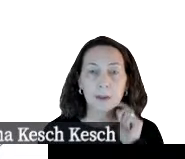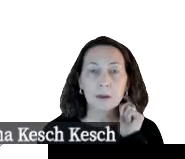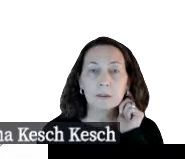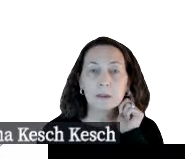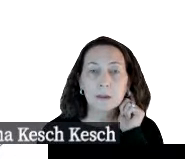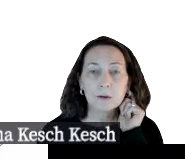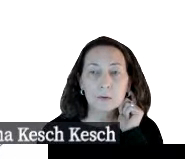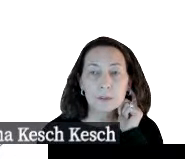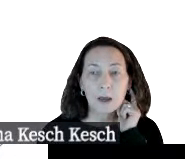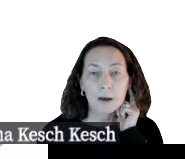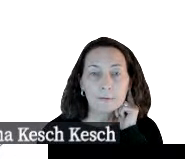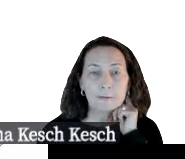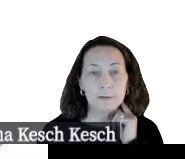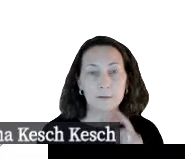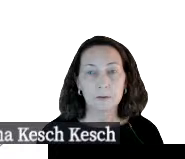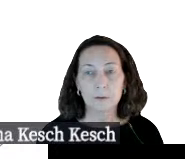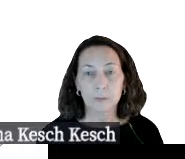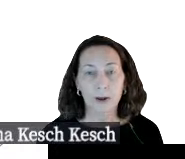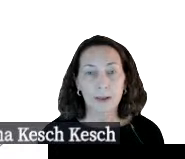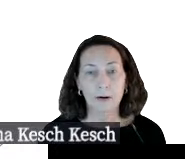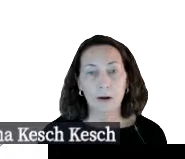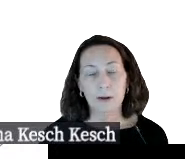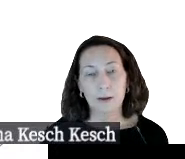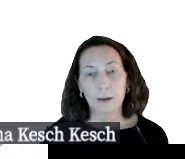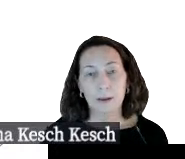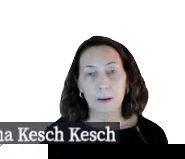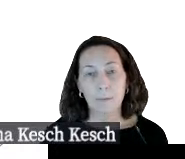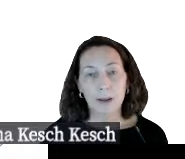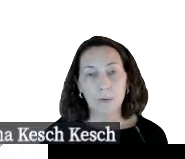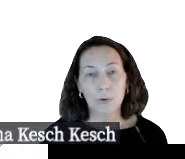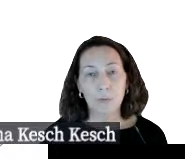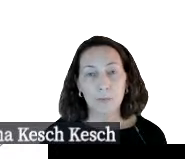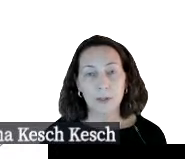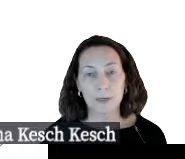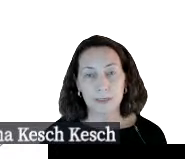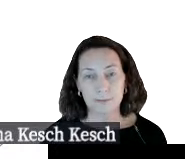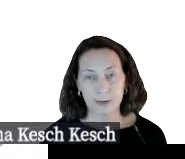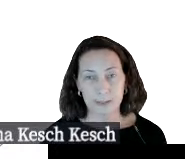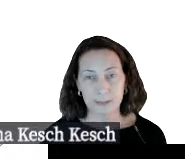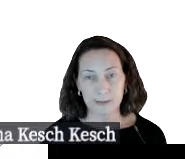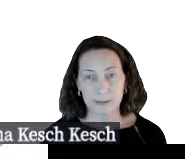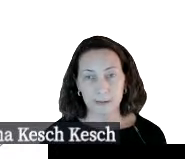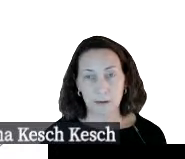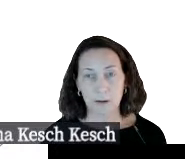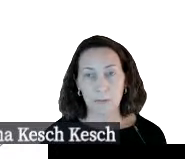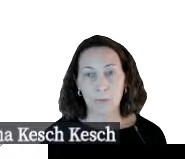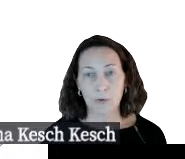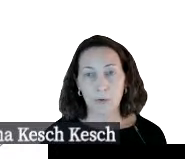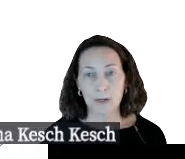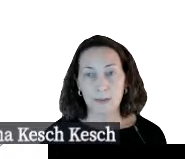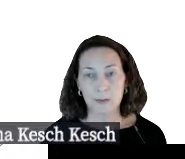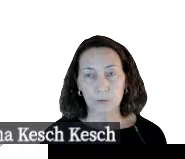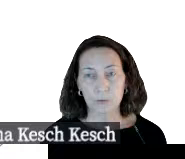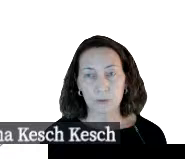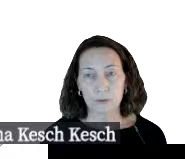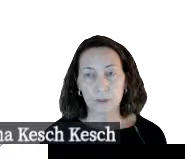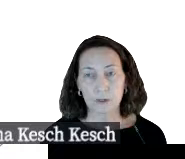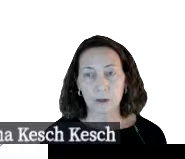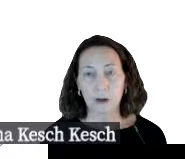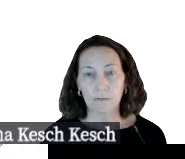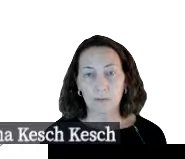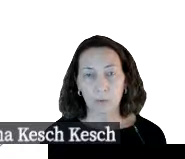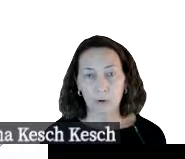"13. The use of ride-on micro-mobility device, motorized